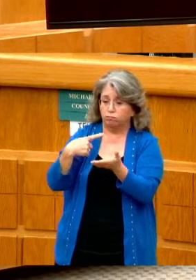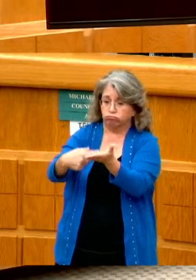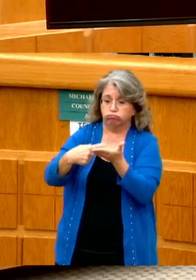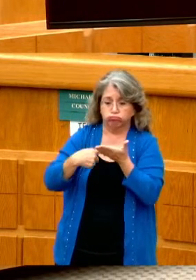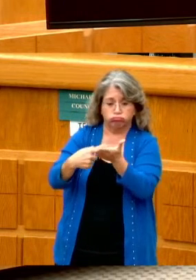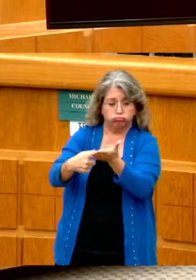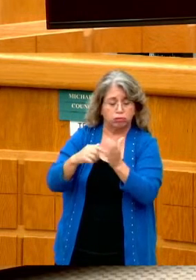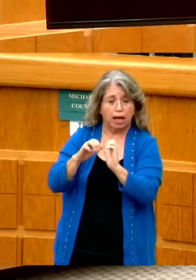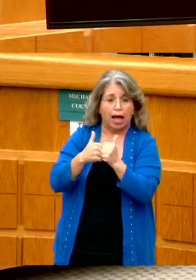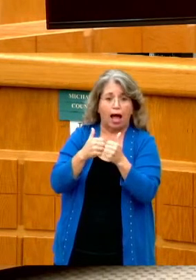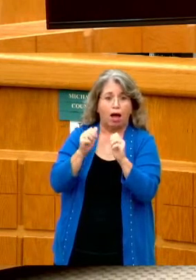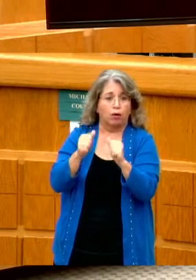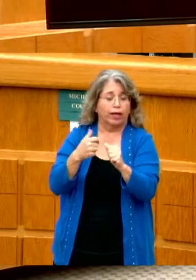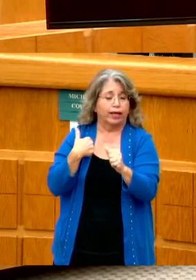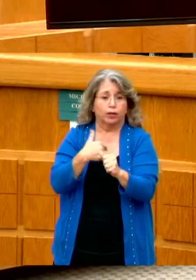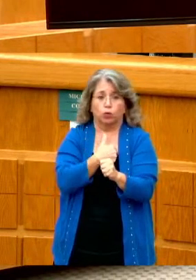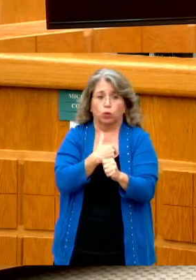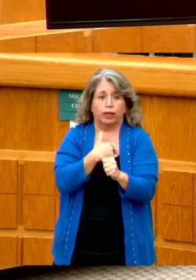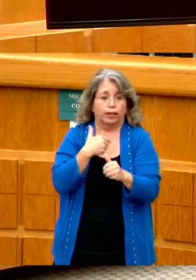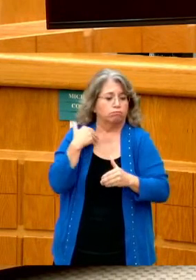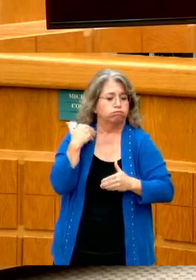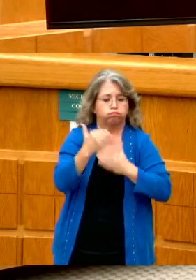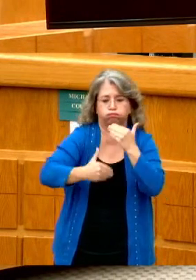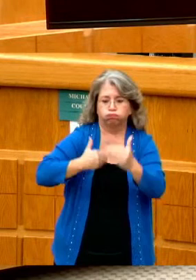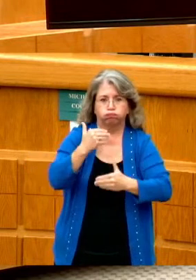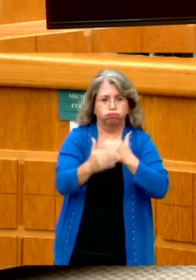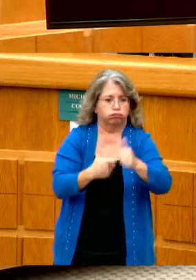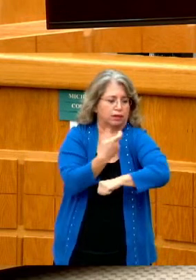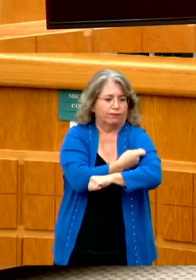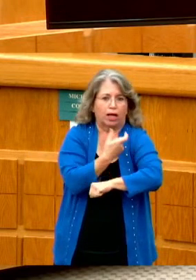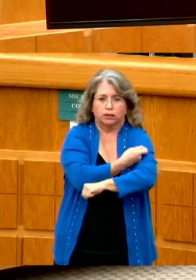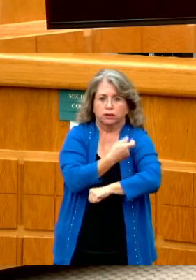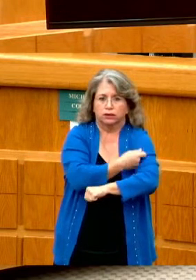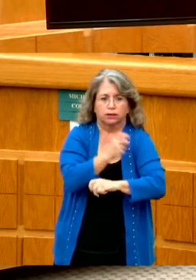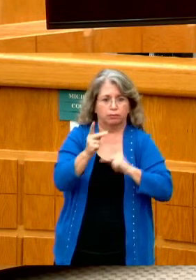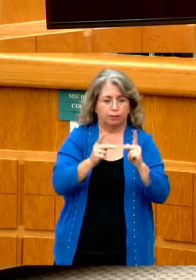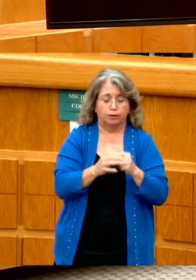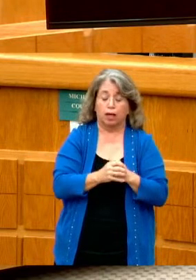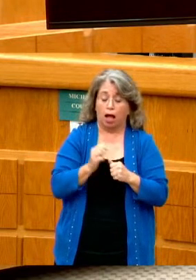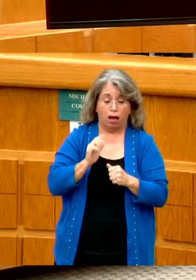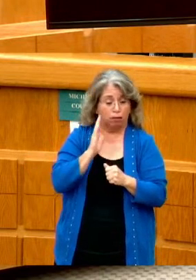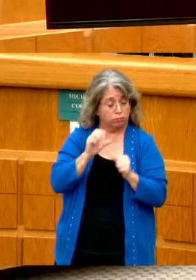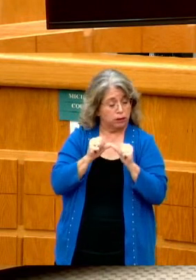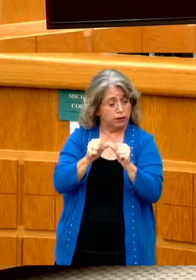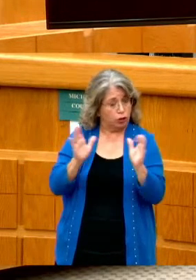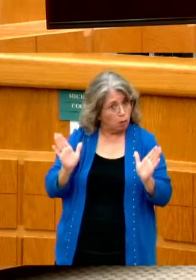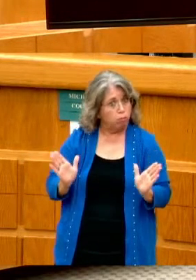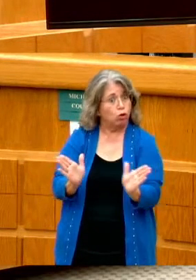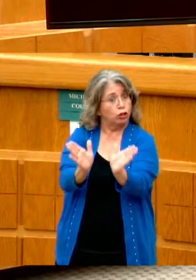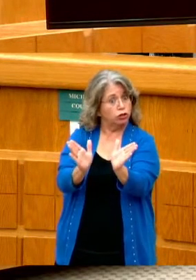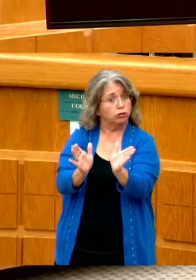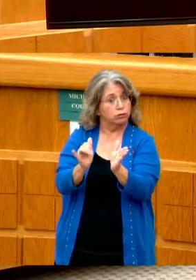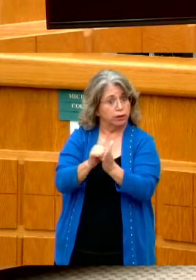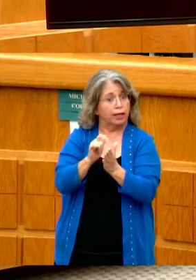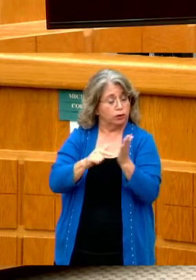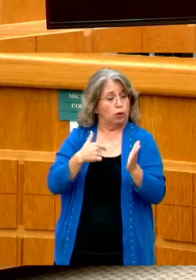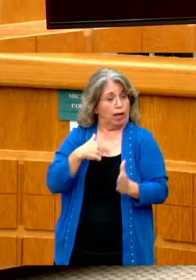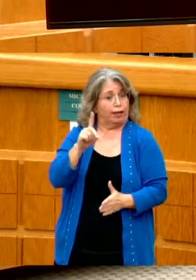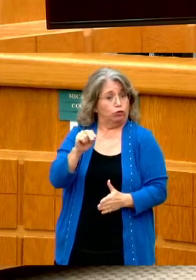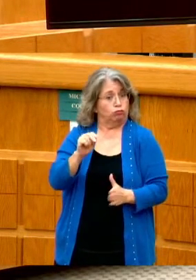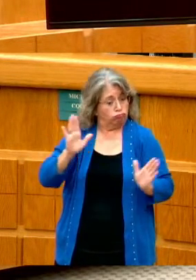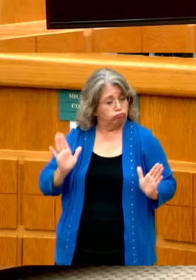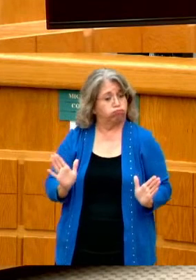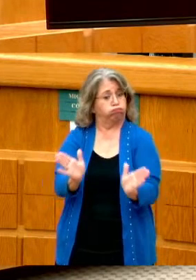vaccines into people's arms. And I'm going to continue to push. That's what I do. That's what we're going